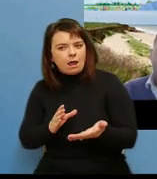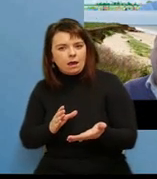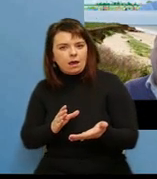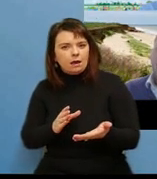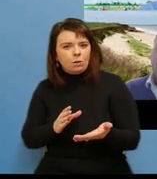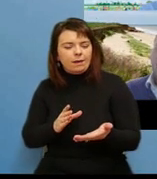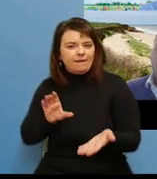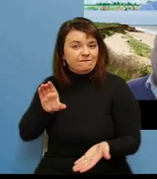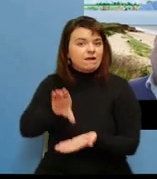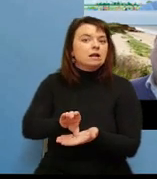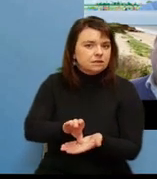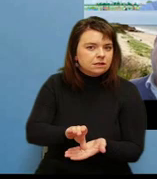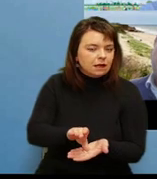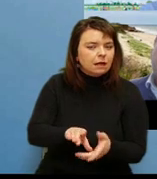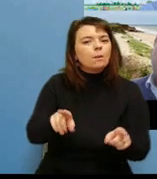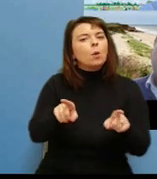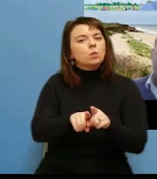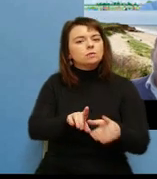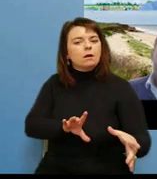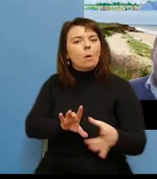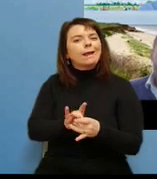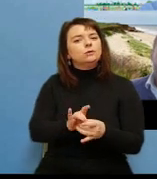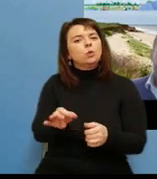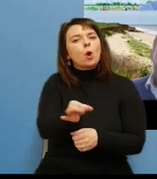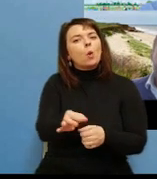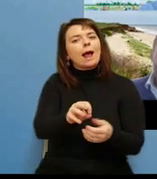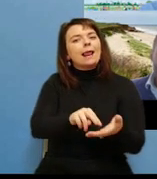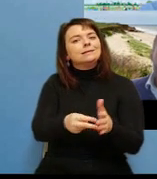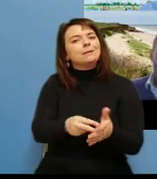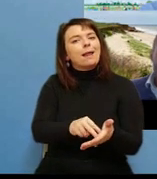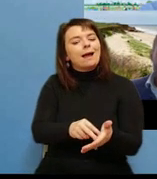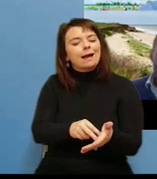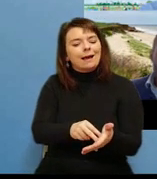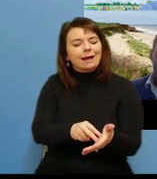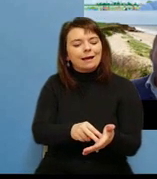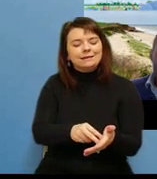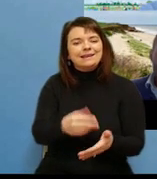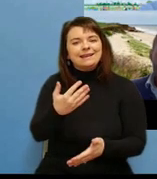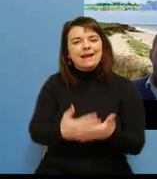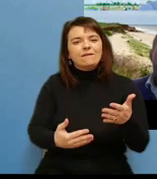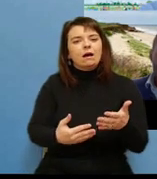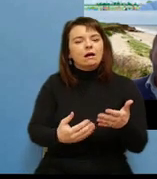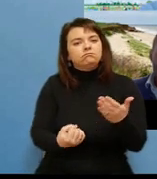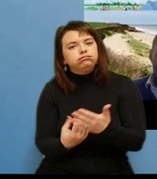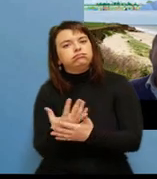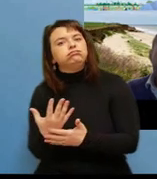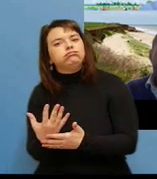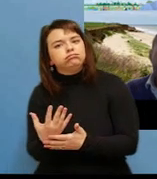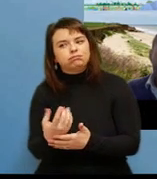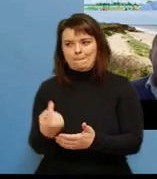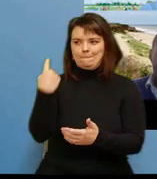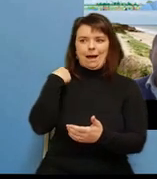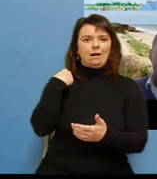funding, and also to do with the locality plans that did not materialize at the time of